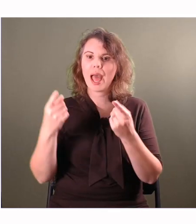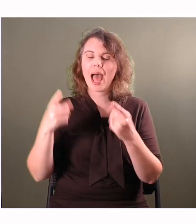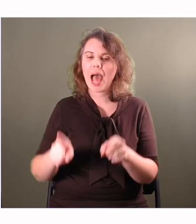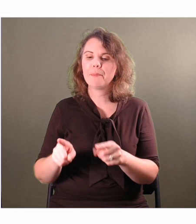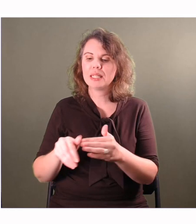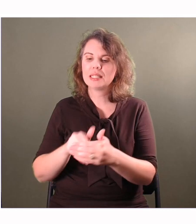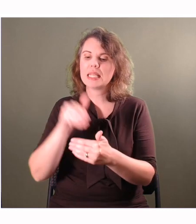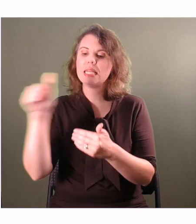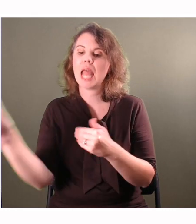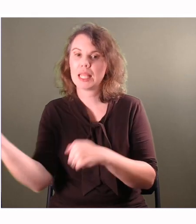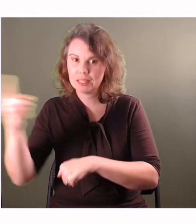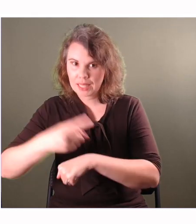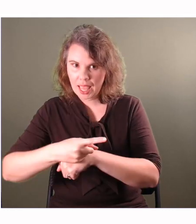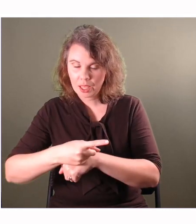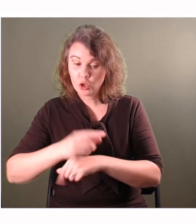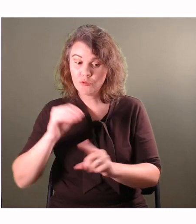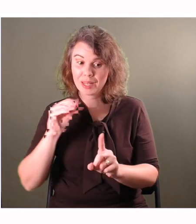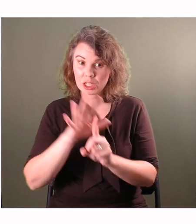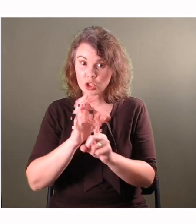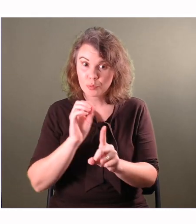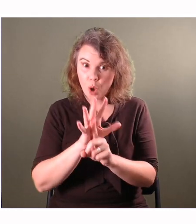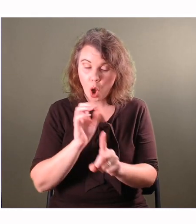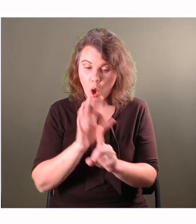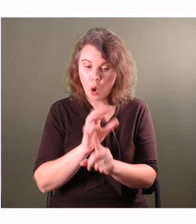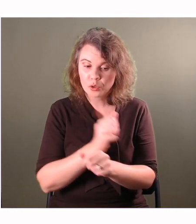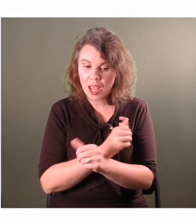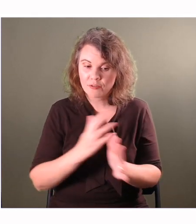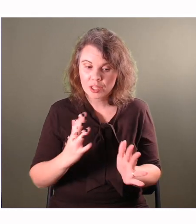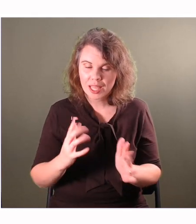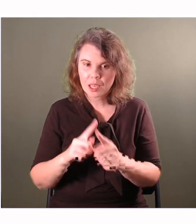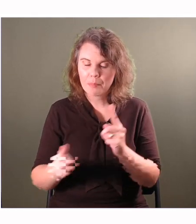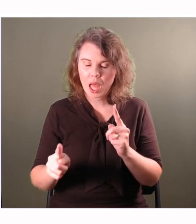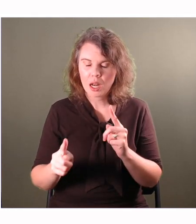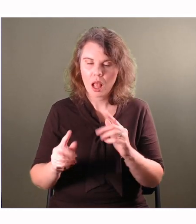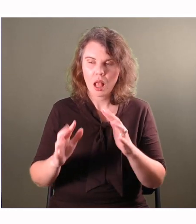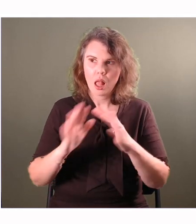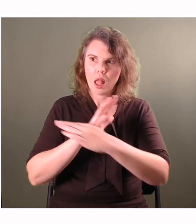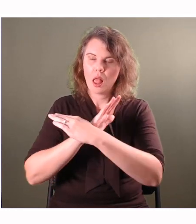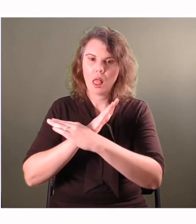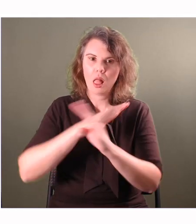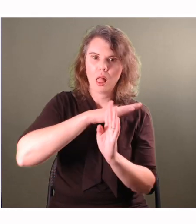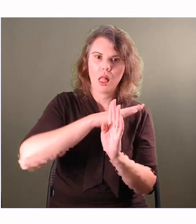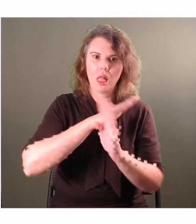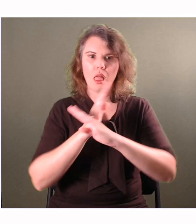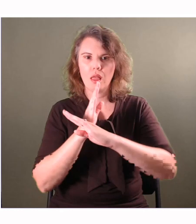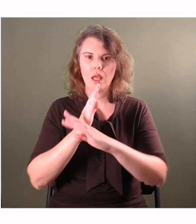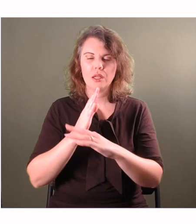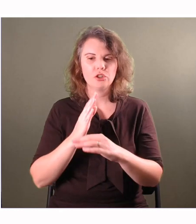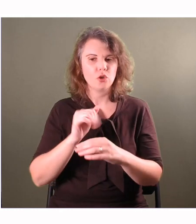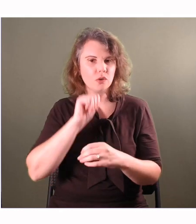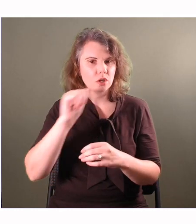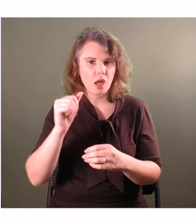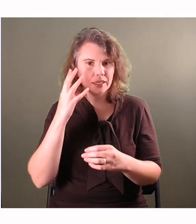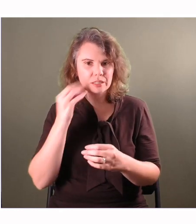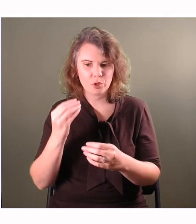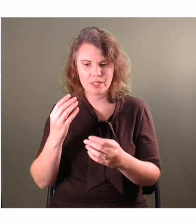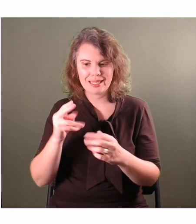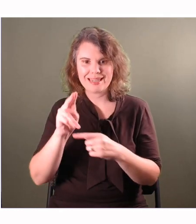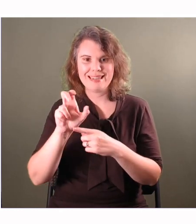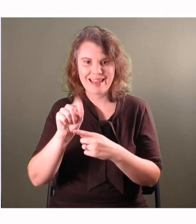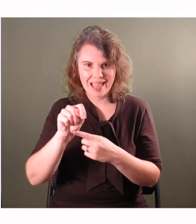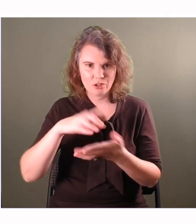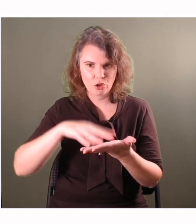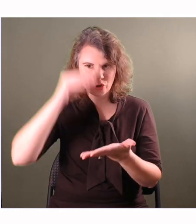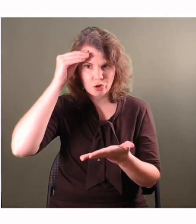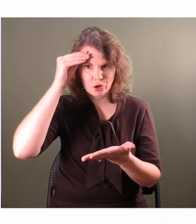day 2. We've been exposed to all the items a lot, but they've been blocked so that there's no net learning. And what you see on